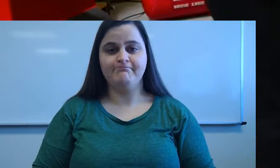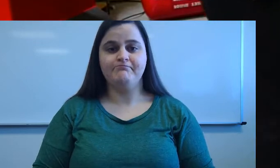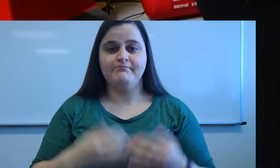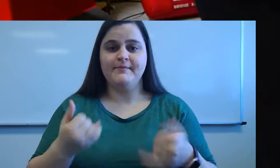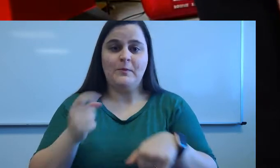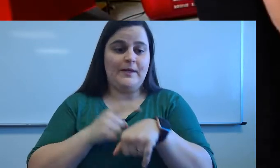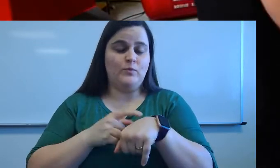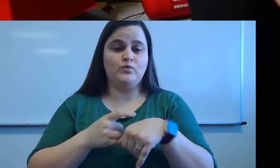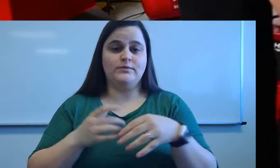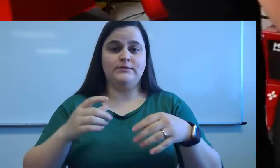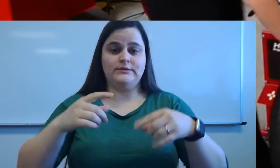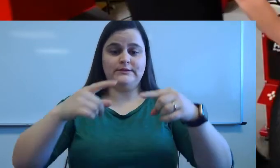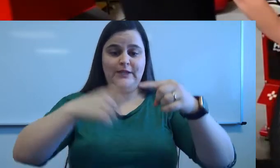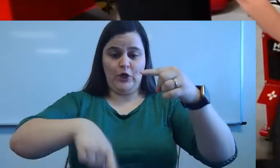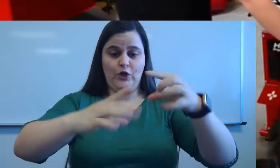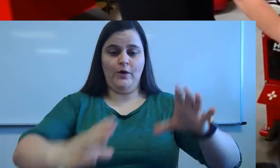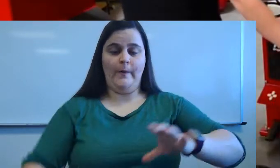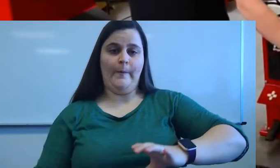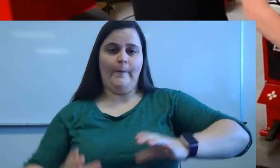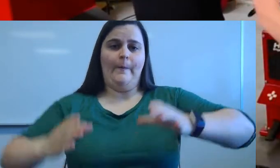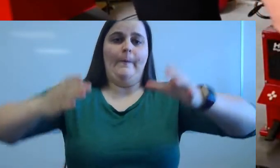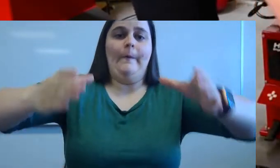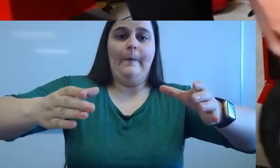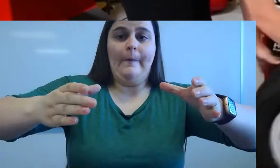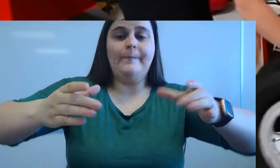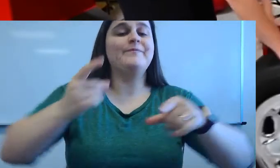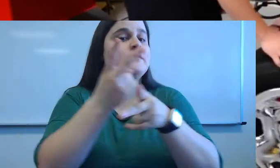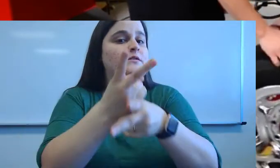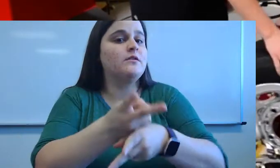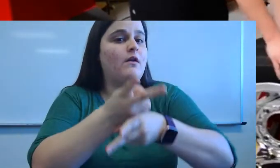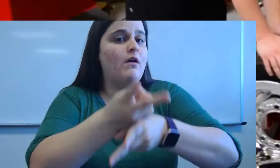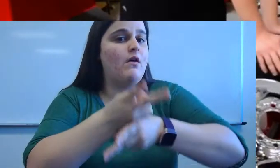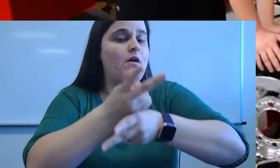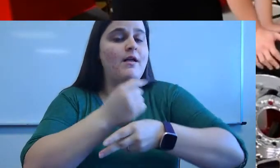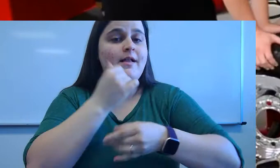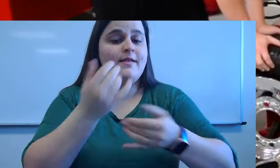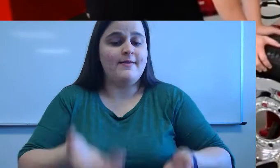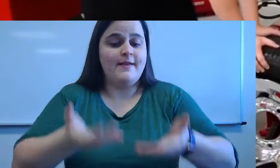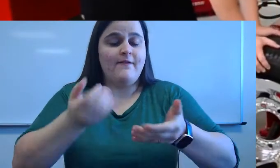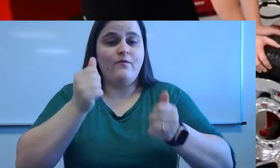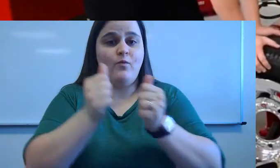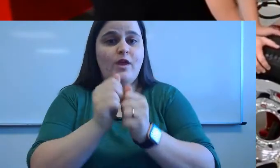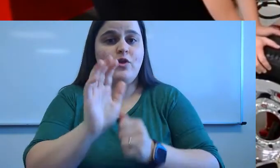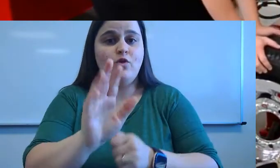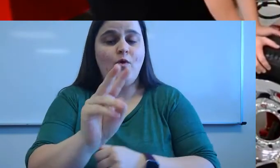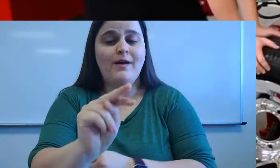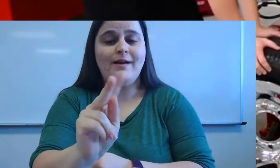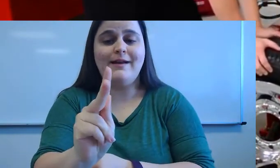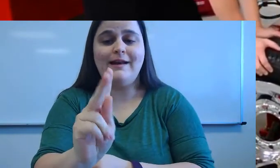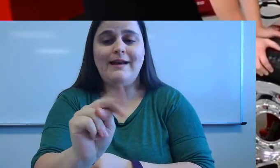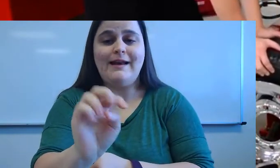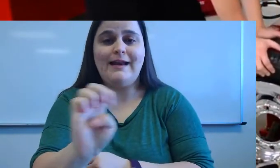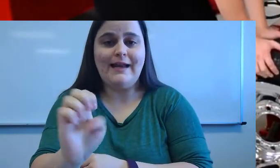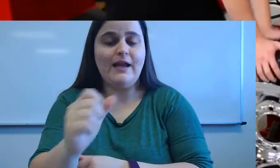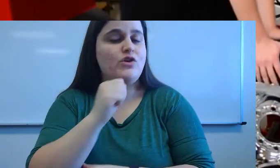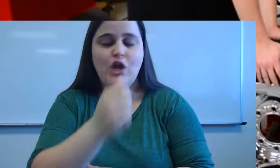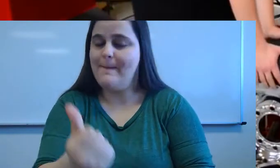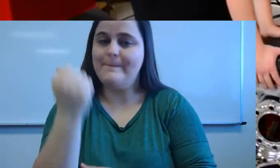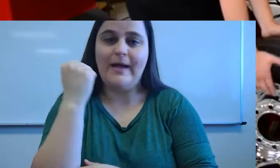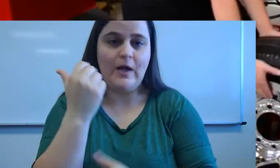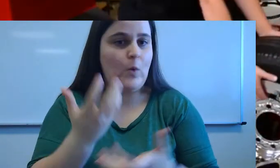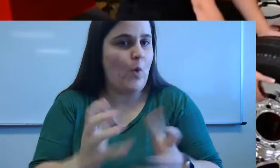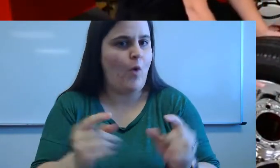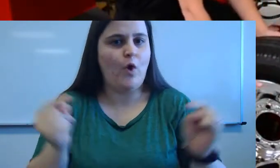Now it's time to take the tire and put it back up on the table. So we need to make sure that we lift with our knees and not our backs.